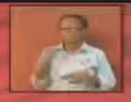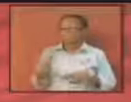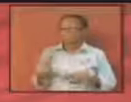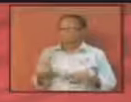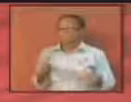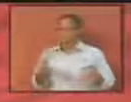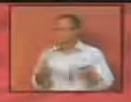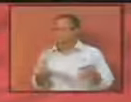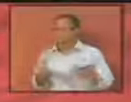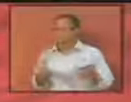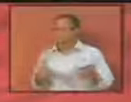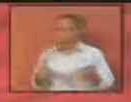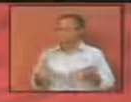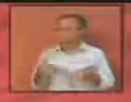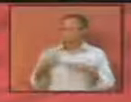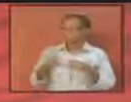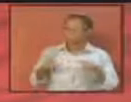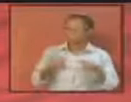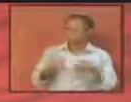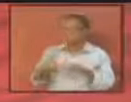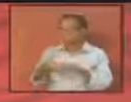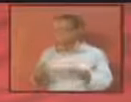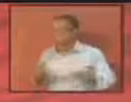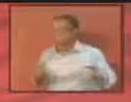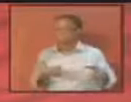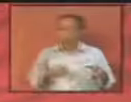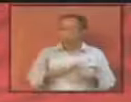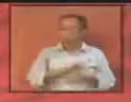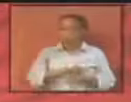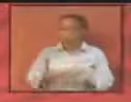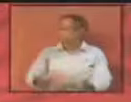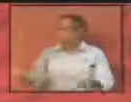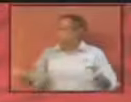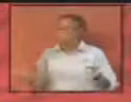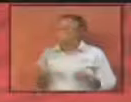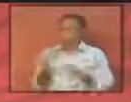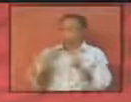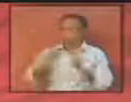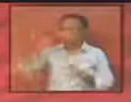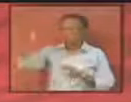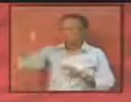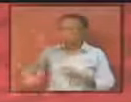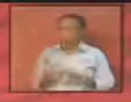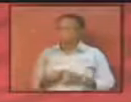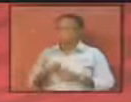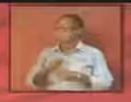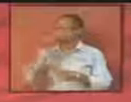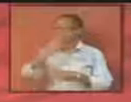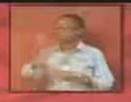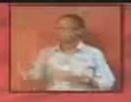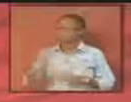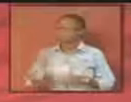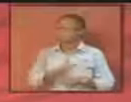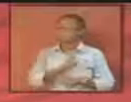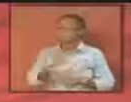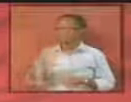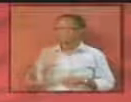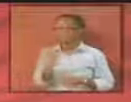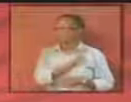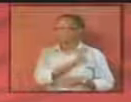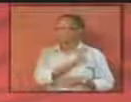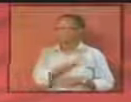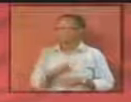to work out what's happening in the general population, because if we get, for example, 10 samples and 9 of them are